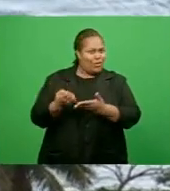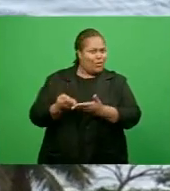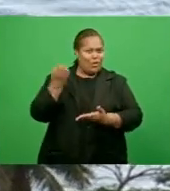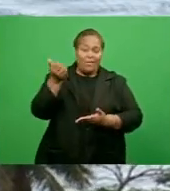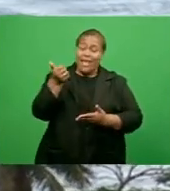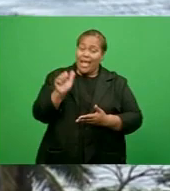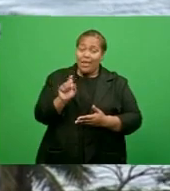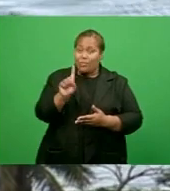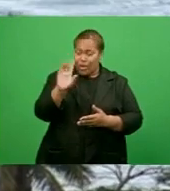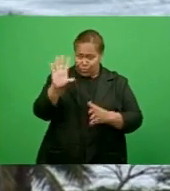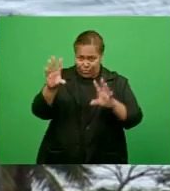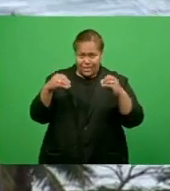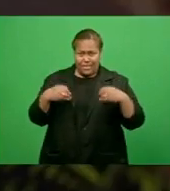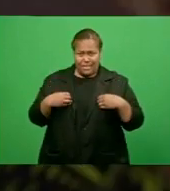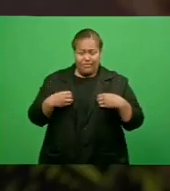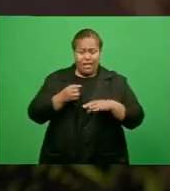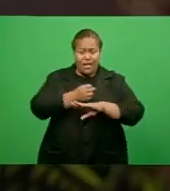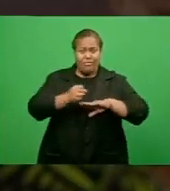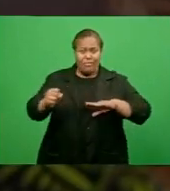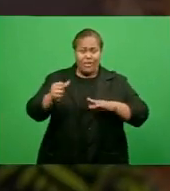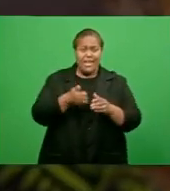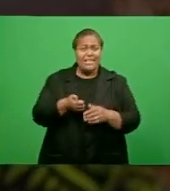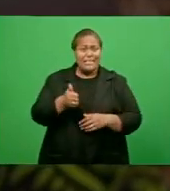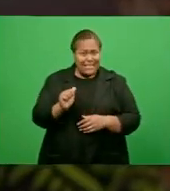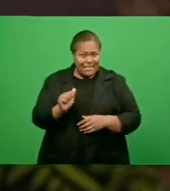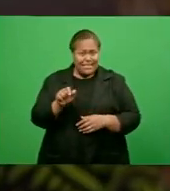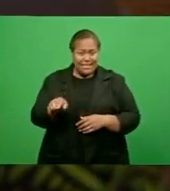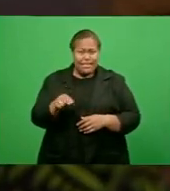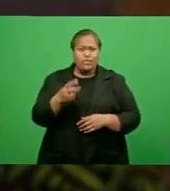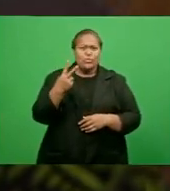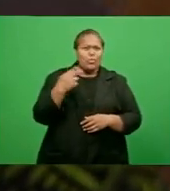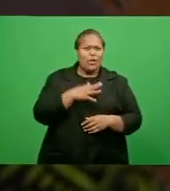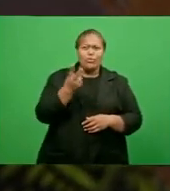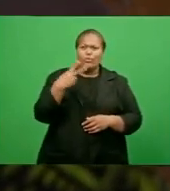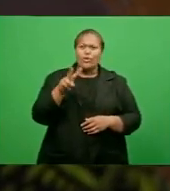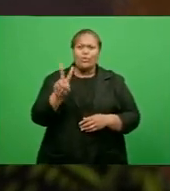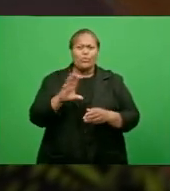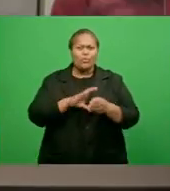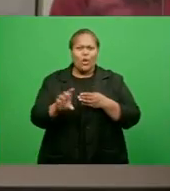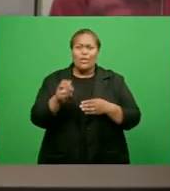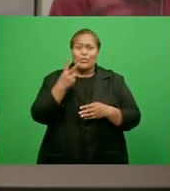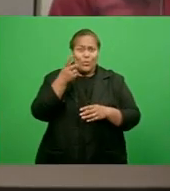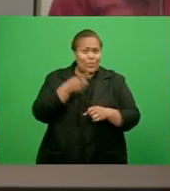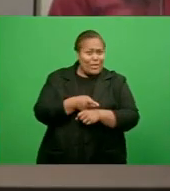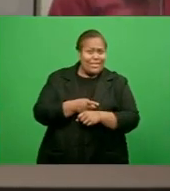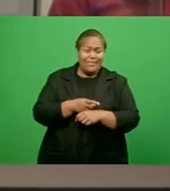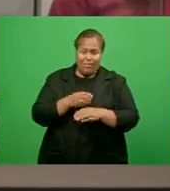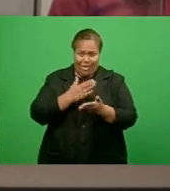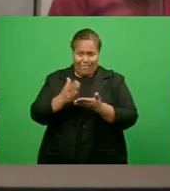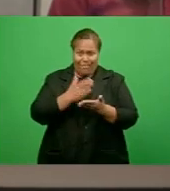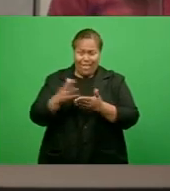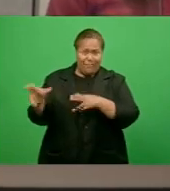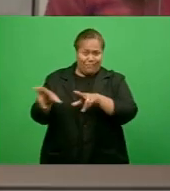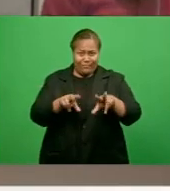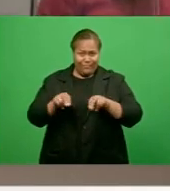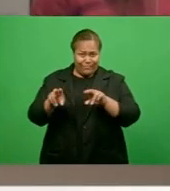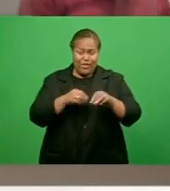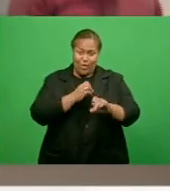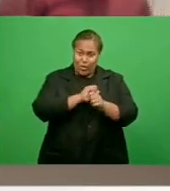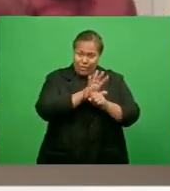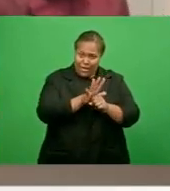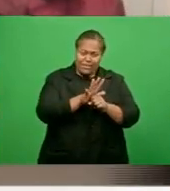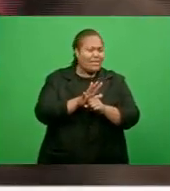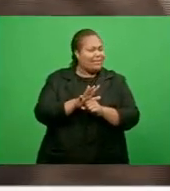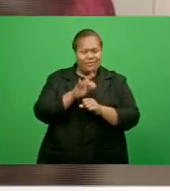government assistance of $222 fortnightly under the FNPF COVID-19 withdrawal will cease to be covered.